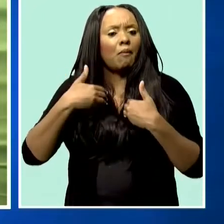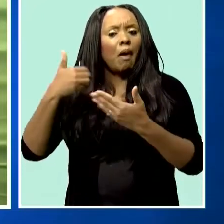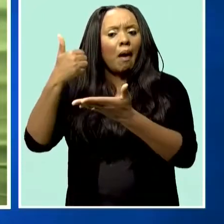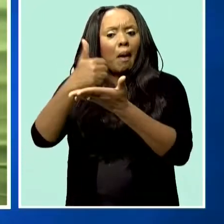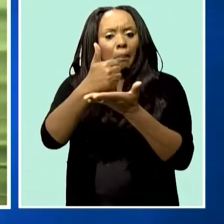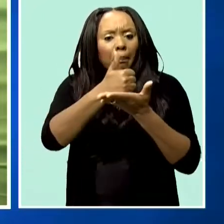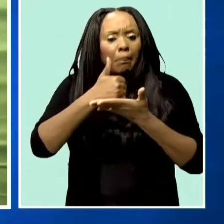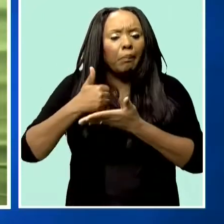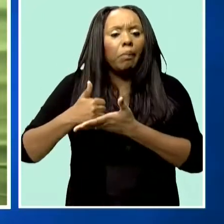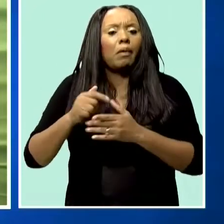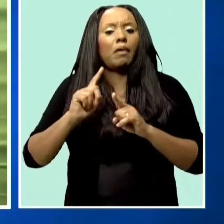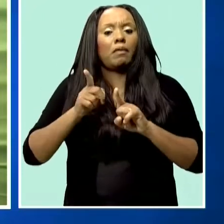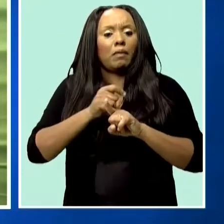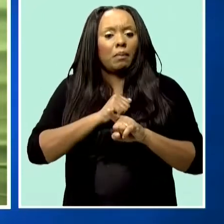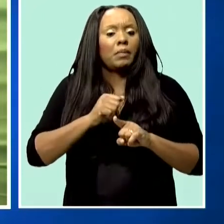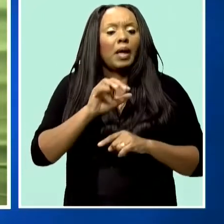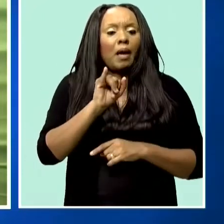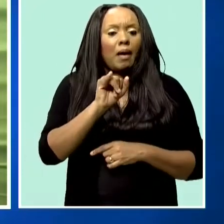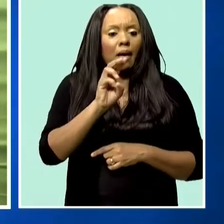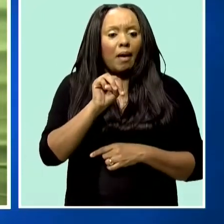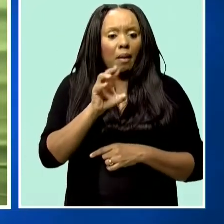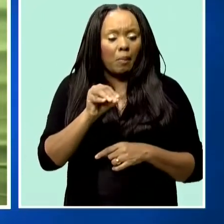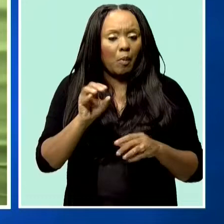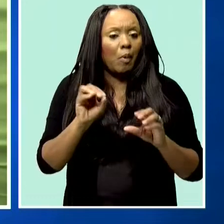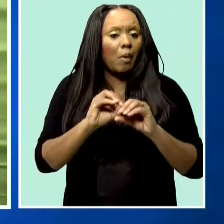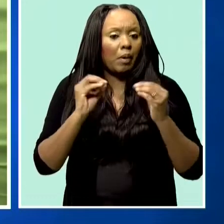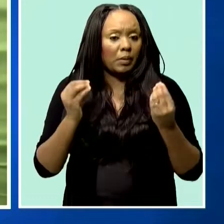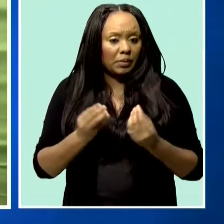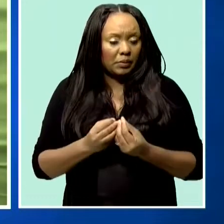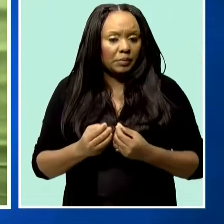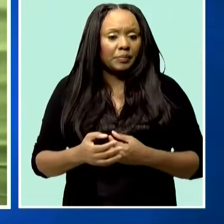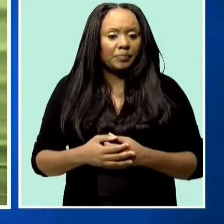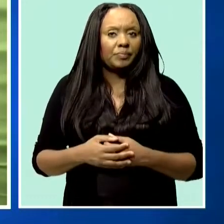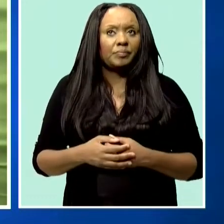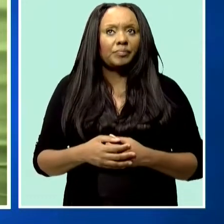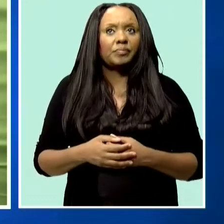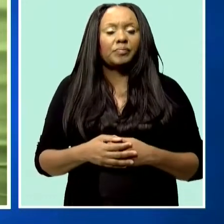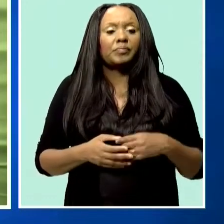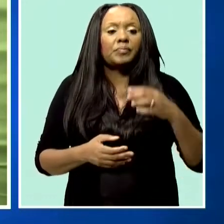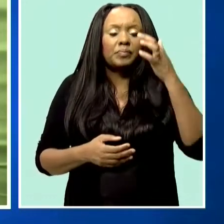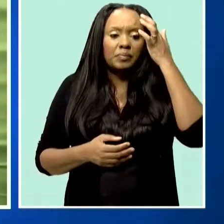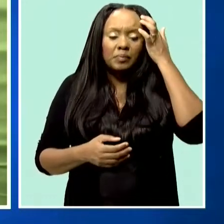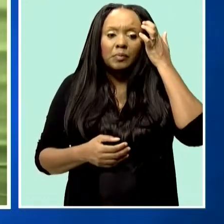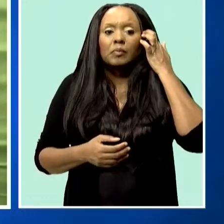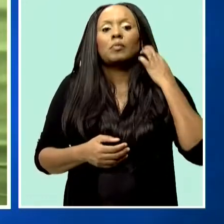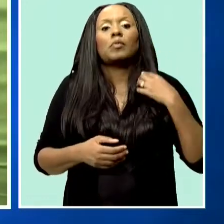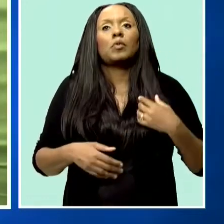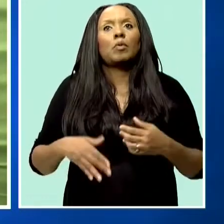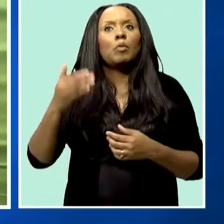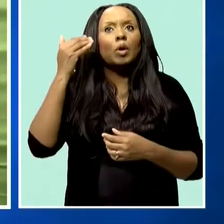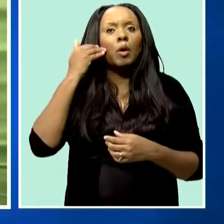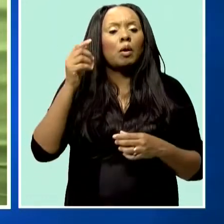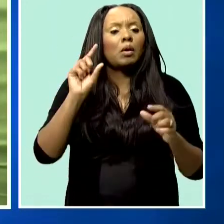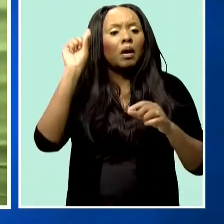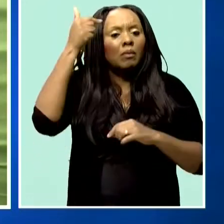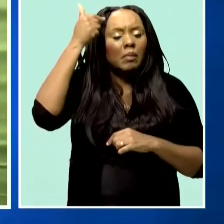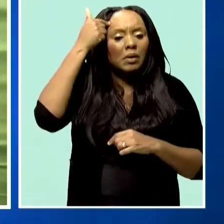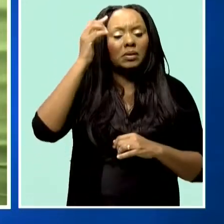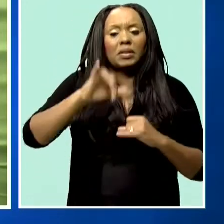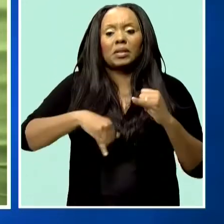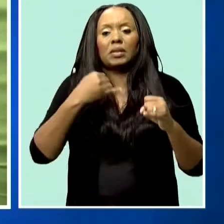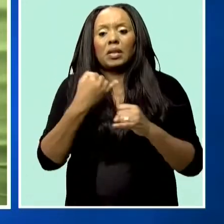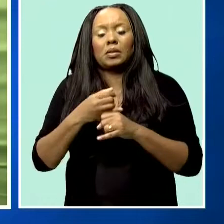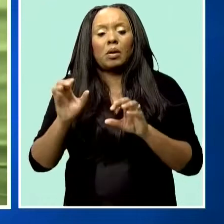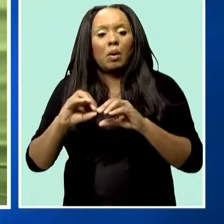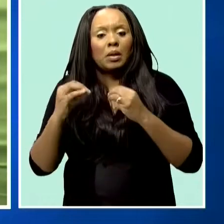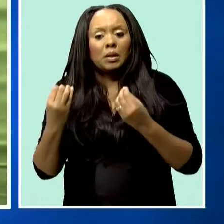from the organization. I do note, you think about both governments and politics and international organizations, if you're